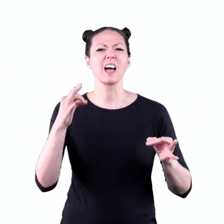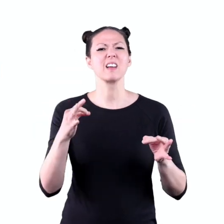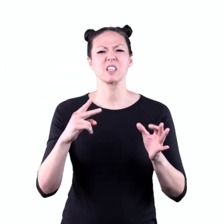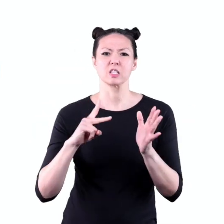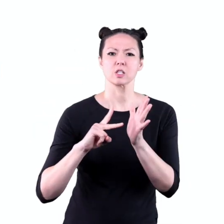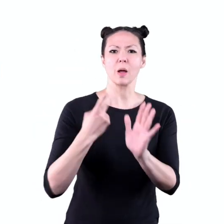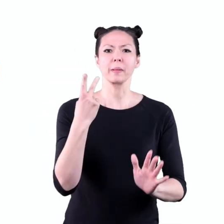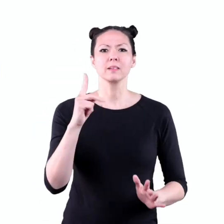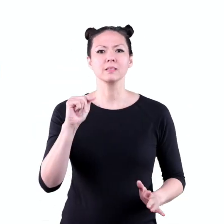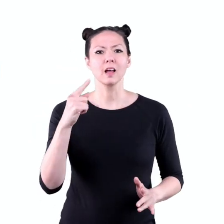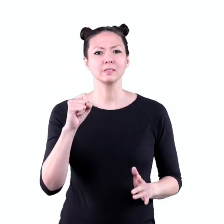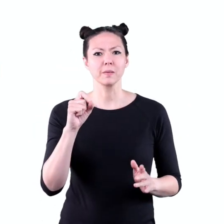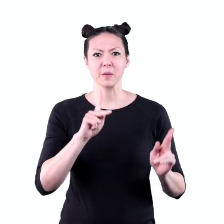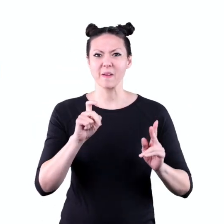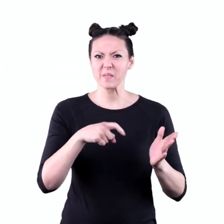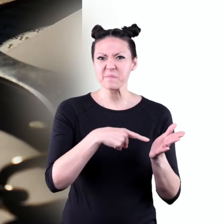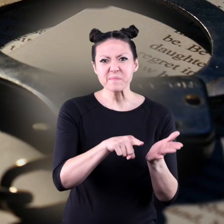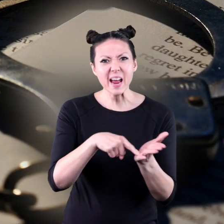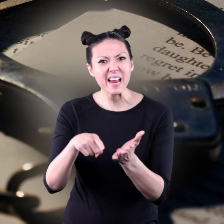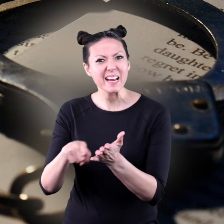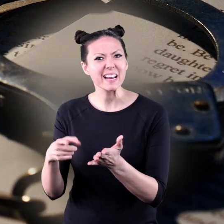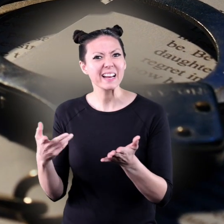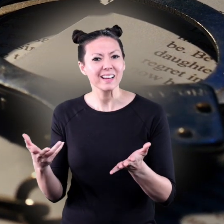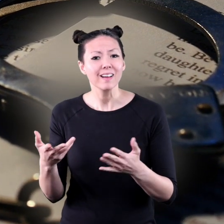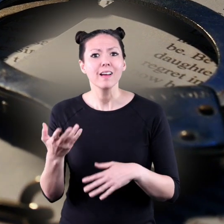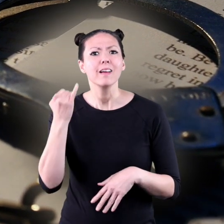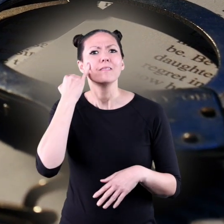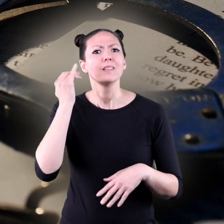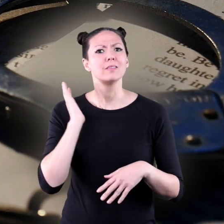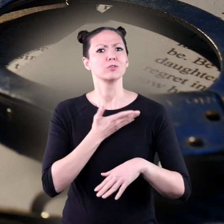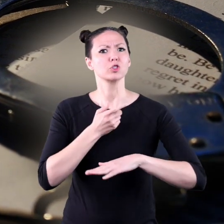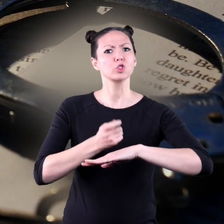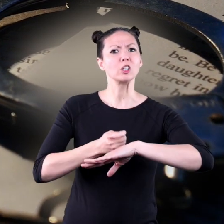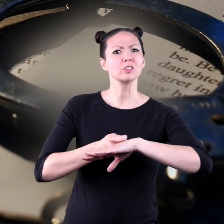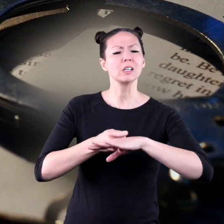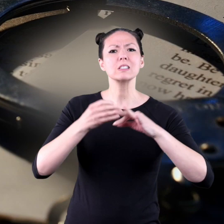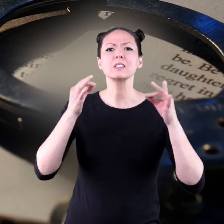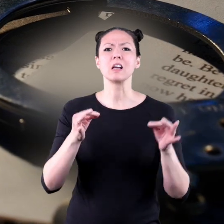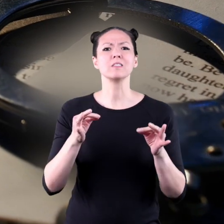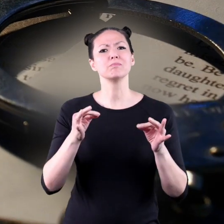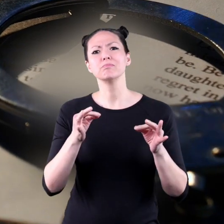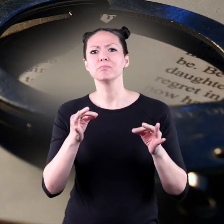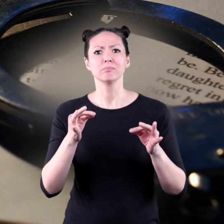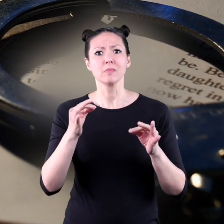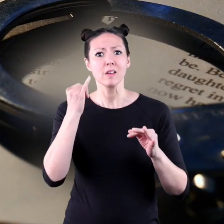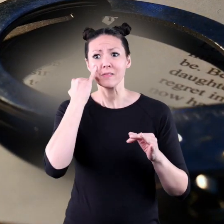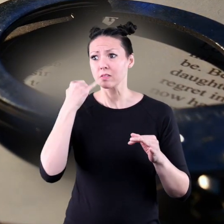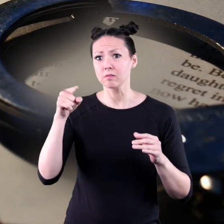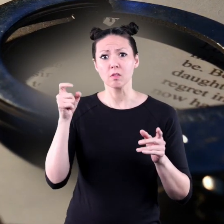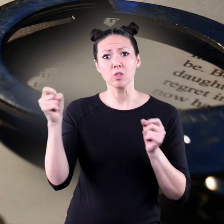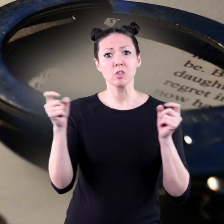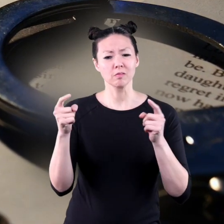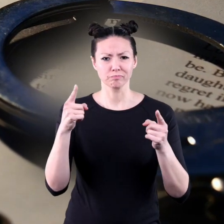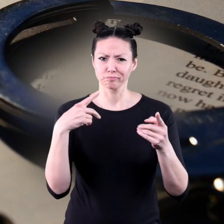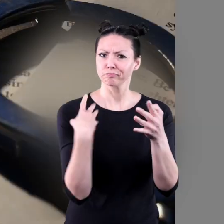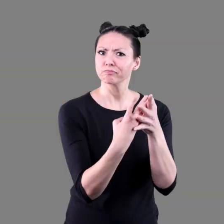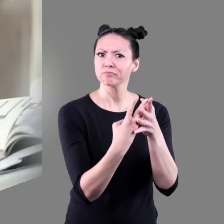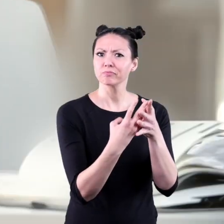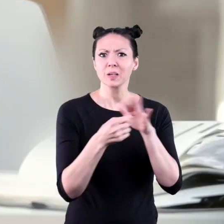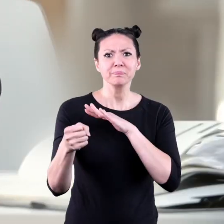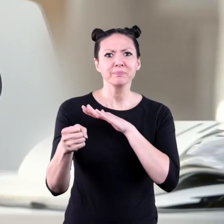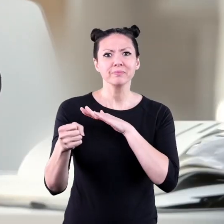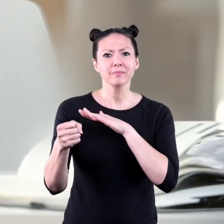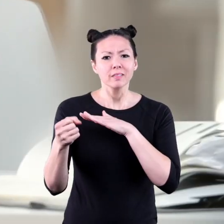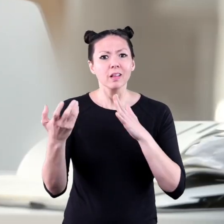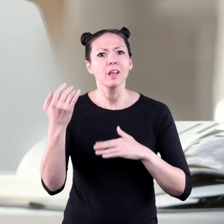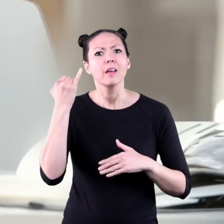the taxes people had to pay? Or if our judges decided to put anyone who littered in jail?